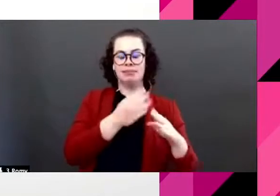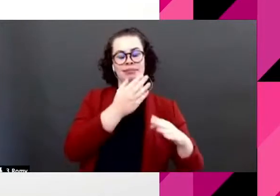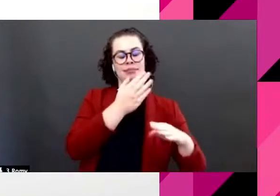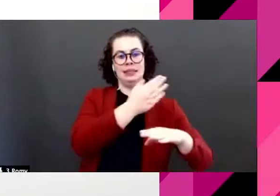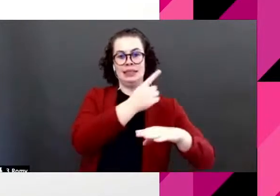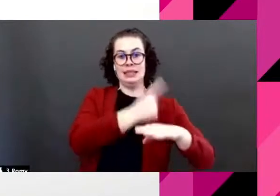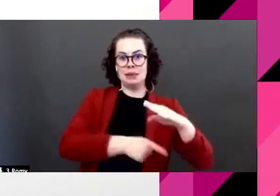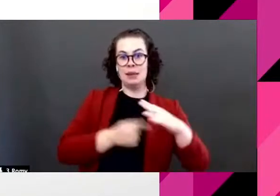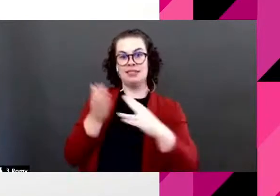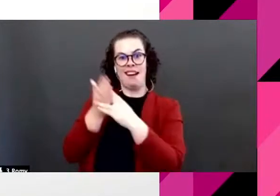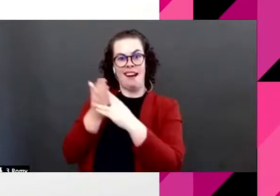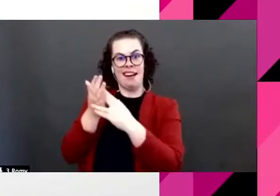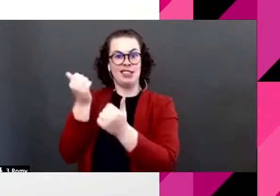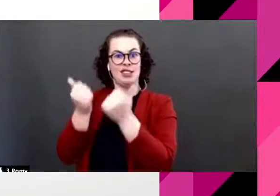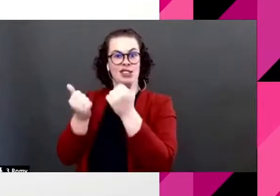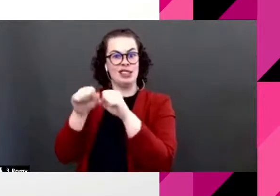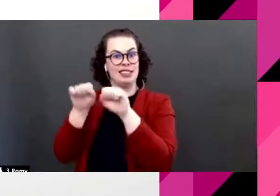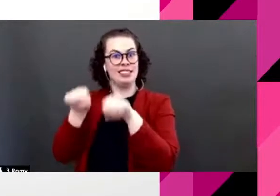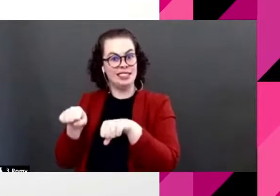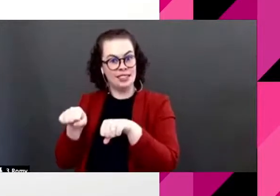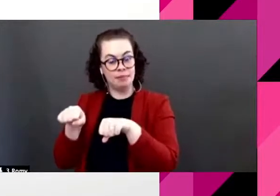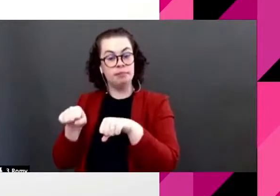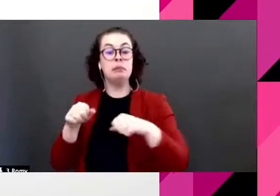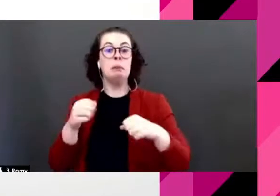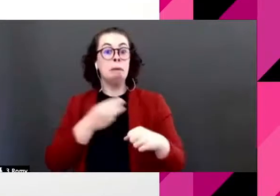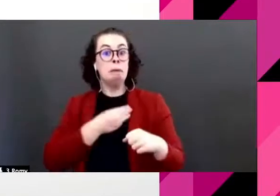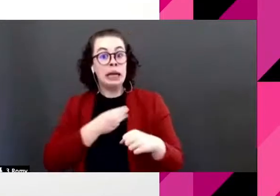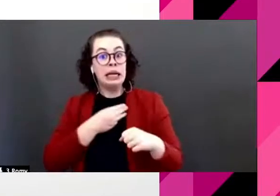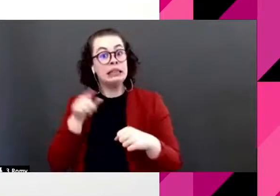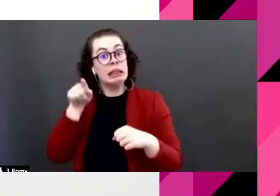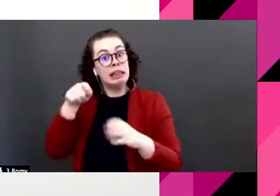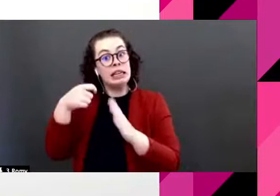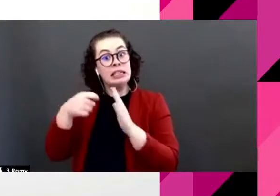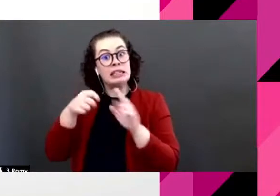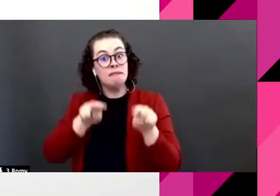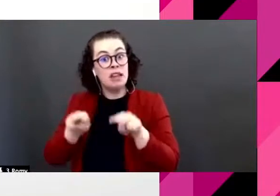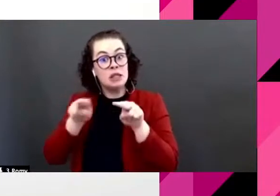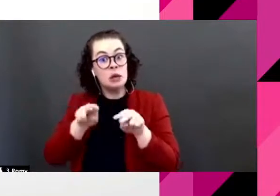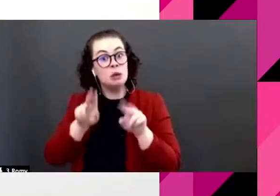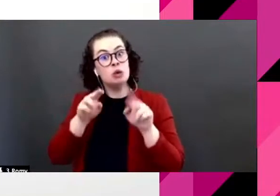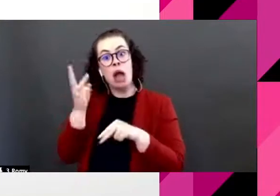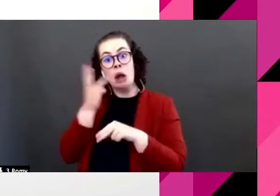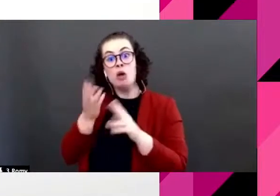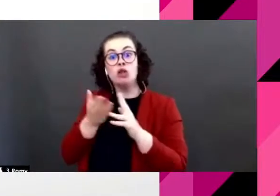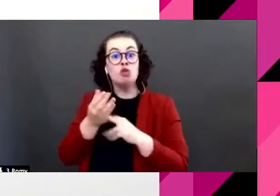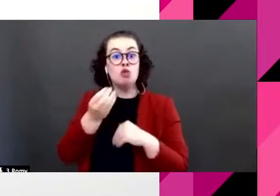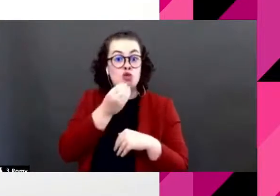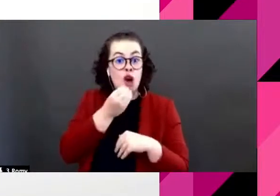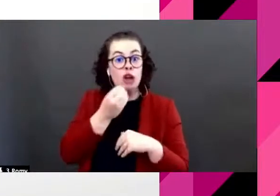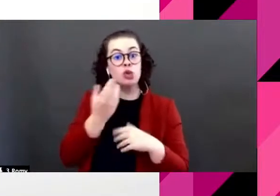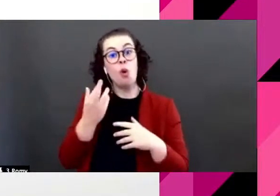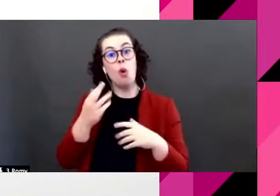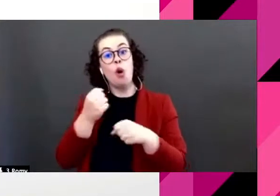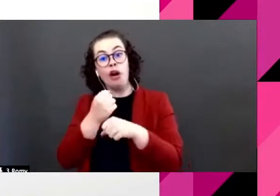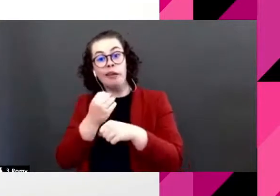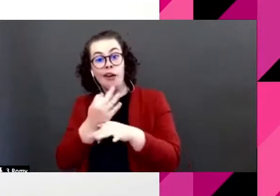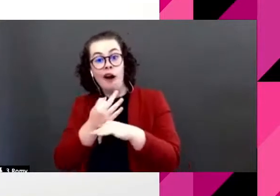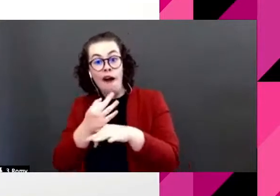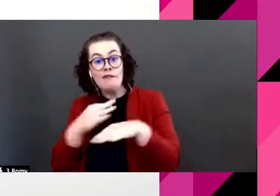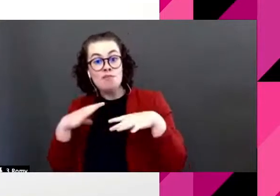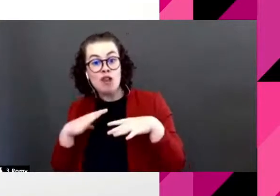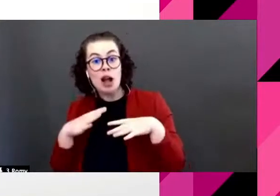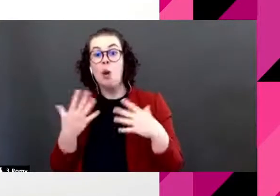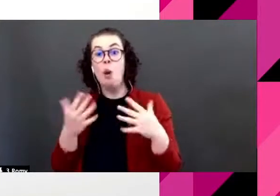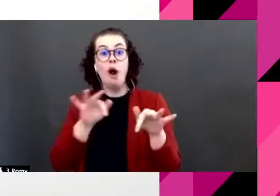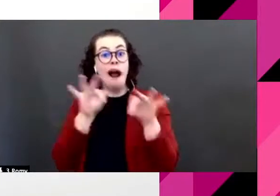to watch those videos either during lunch break or after the event. And I wish to thank, as I am,